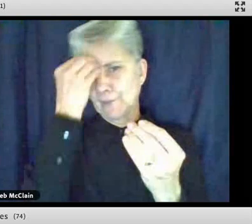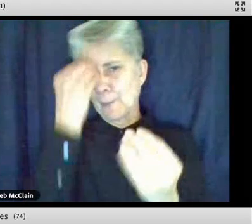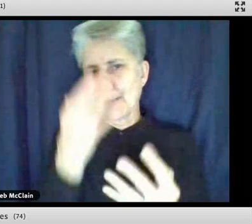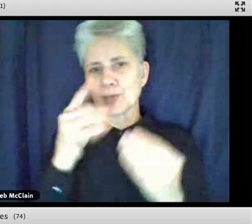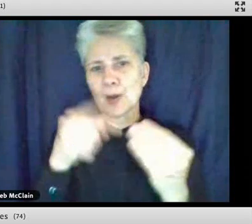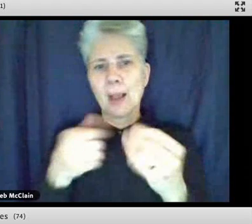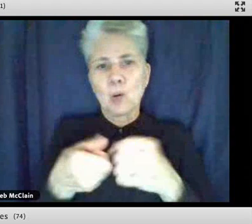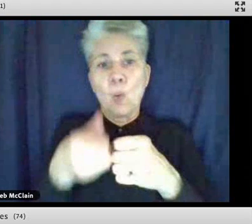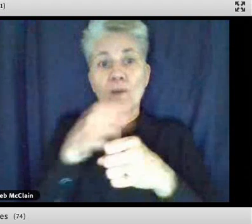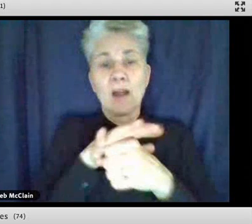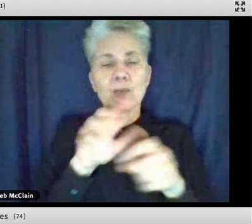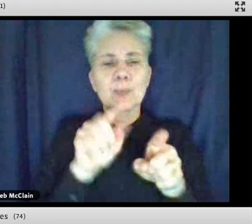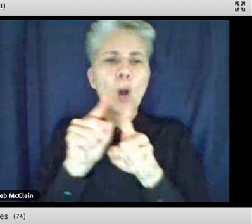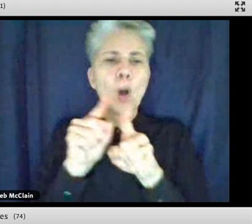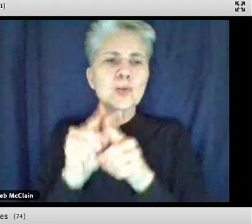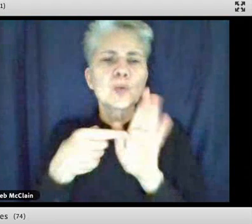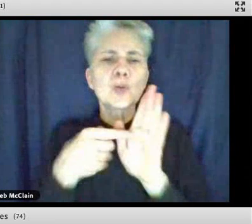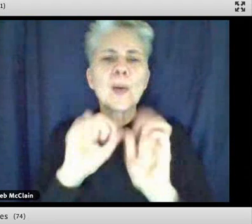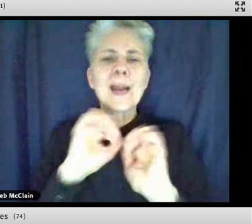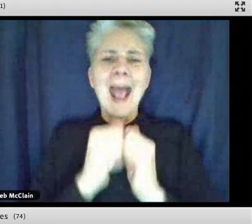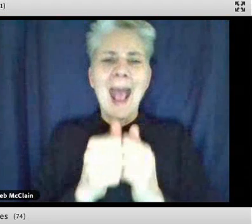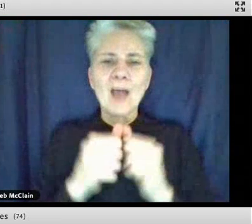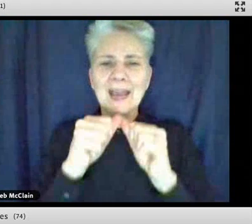stay connected and still get help with research.